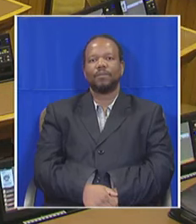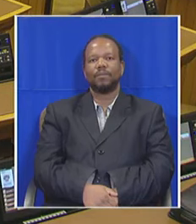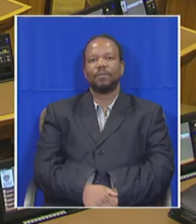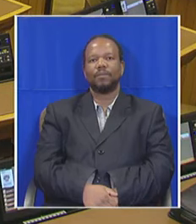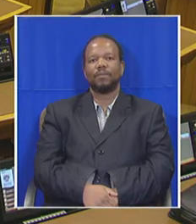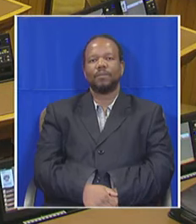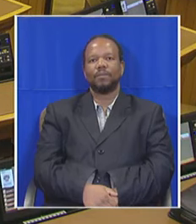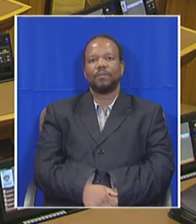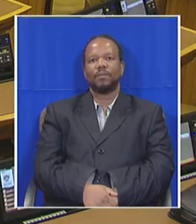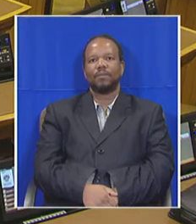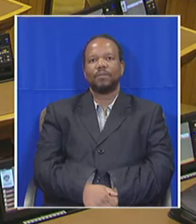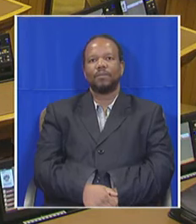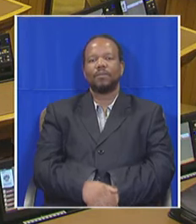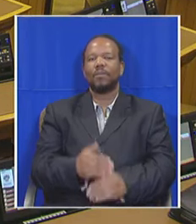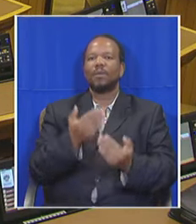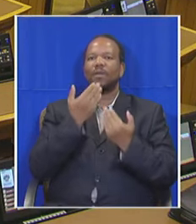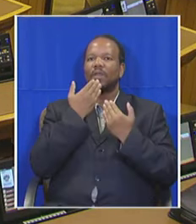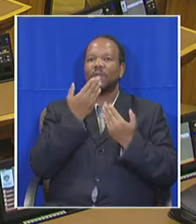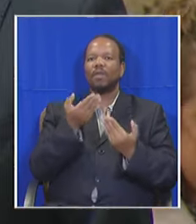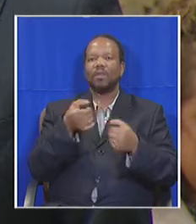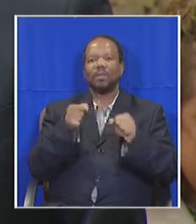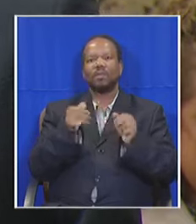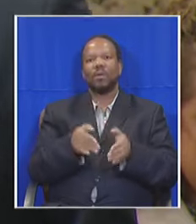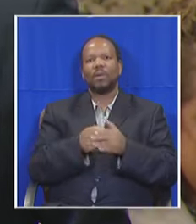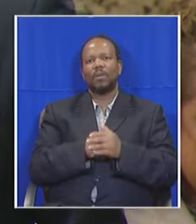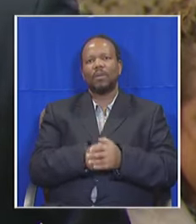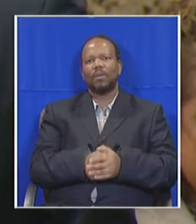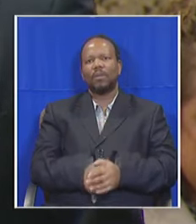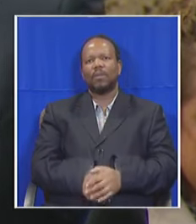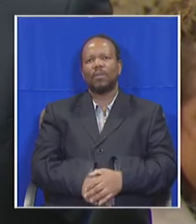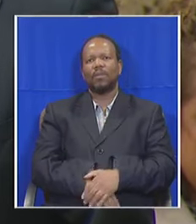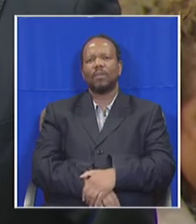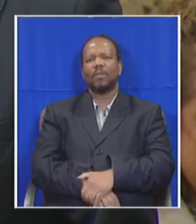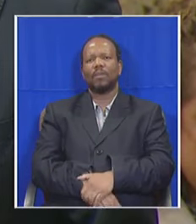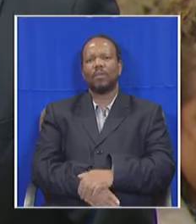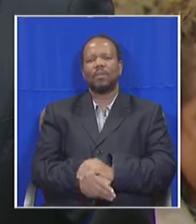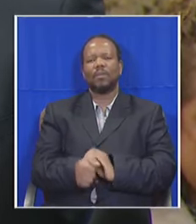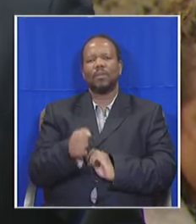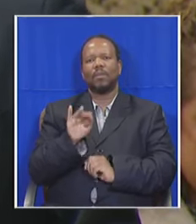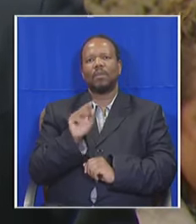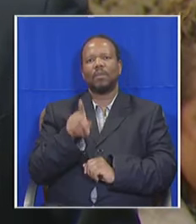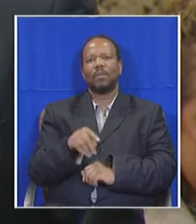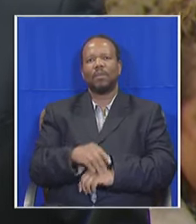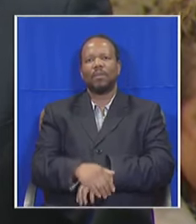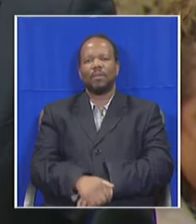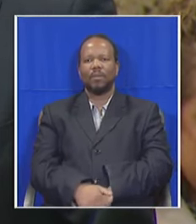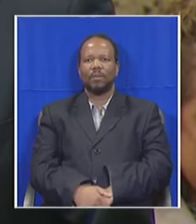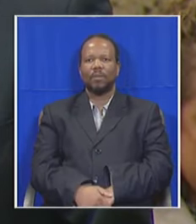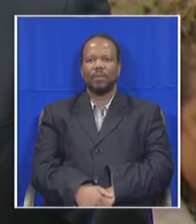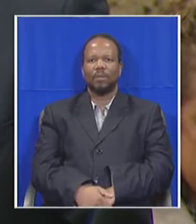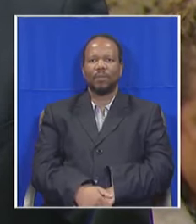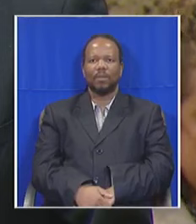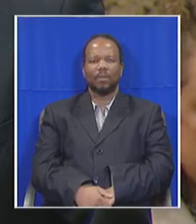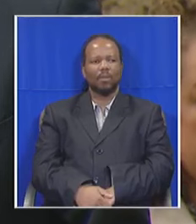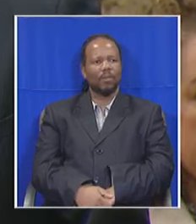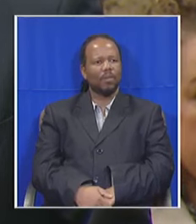Ngiyathokoza mhlonishwa sihlalo. On behalf of the Inkatha Freedom Party, I shall move the message of this House that the House debates,